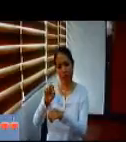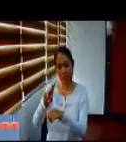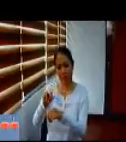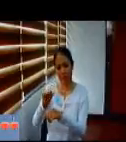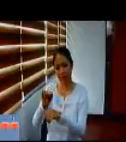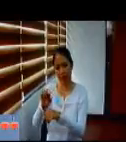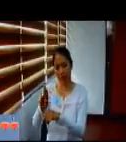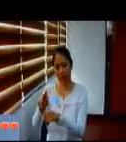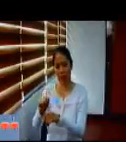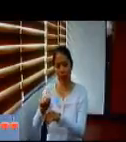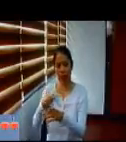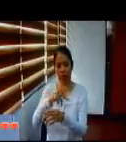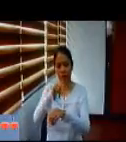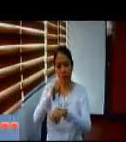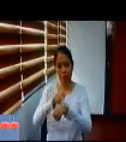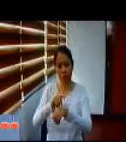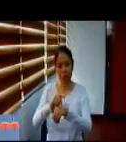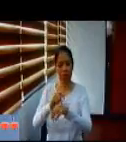more precise